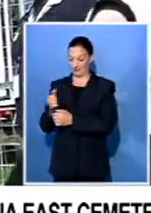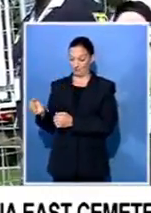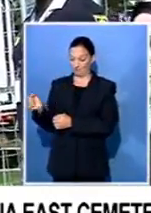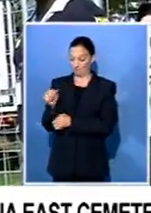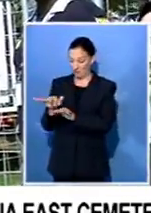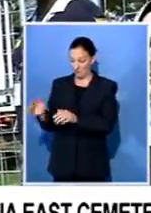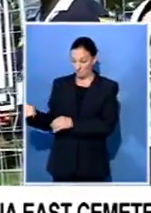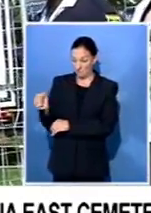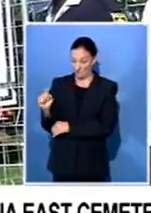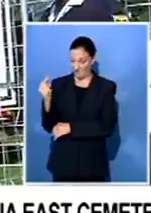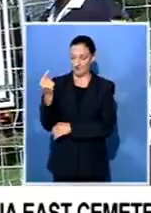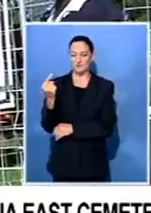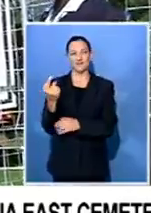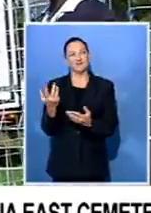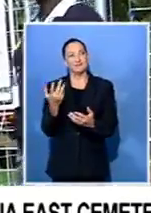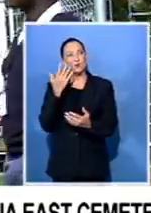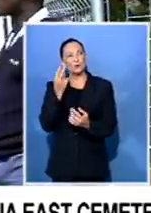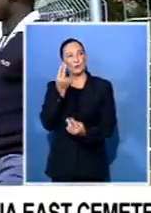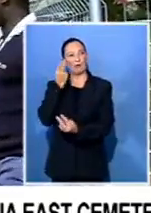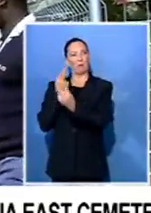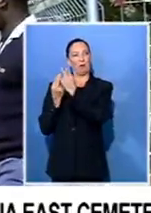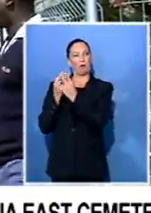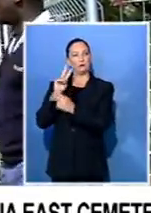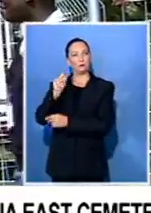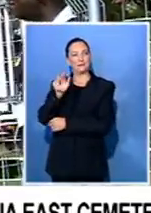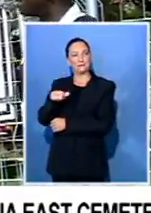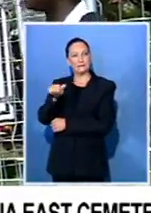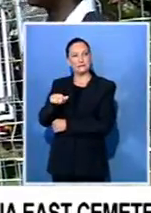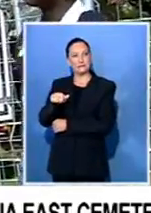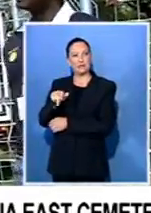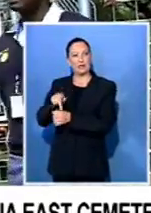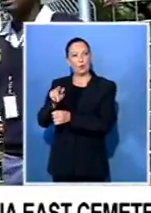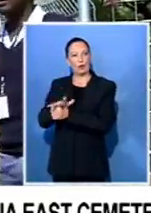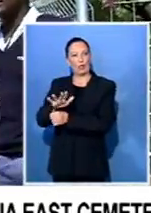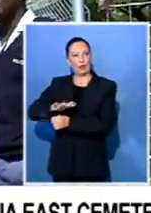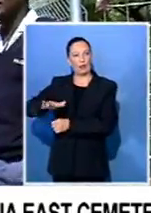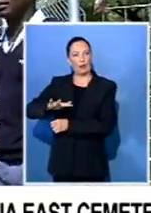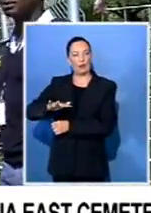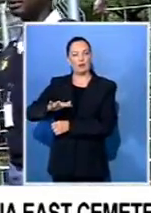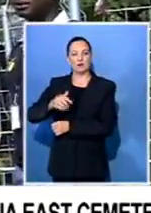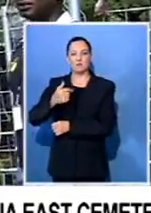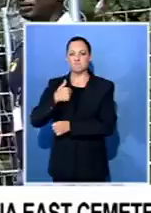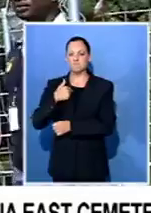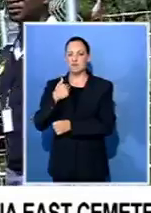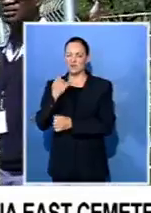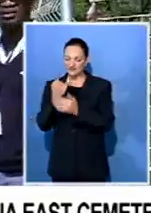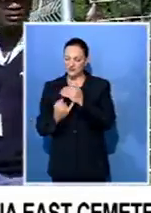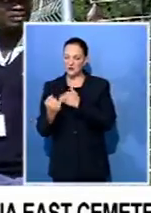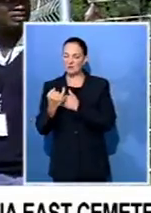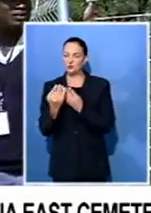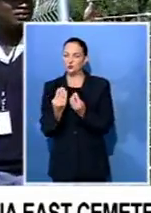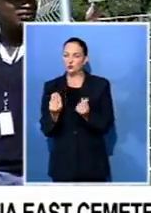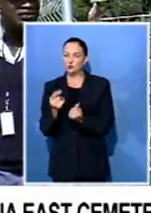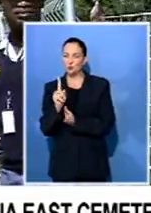Adrian, if you go 2016, Ekurhuleni, by independent institutions,